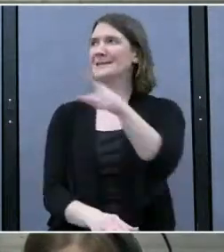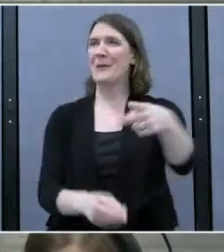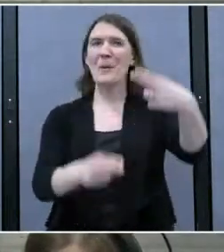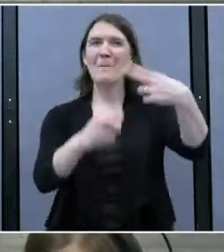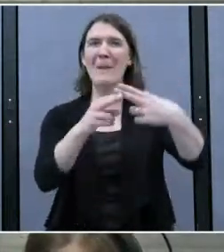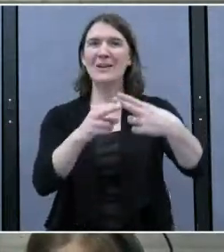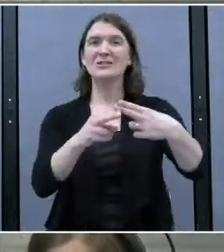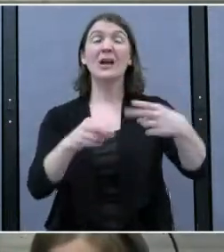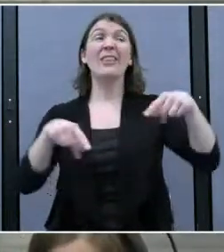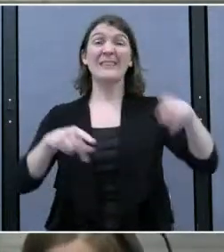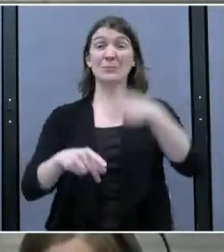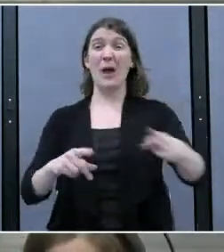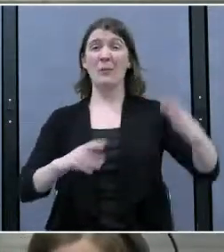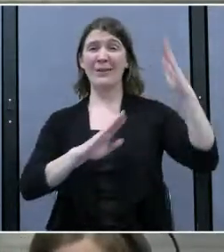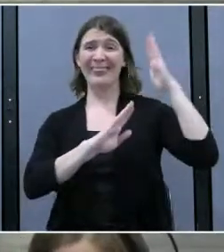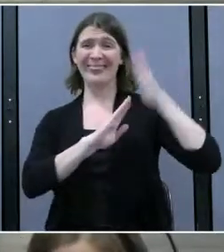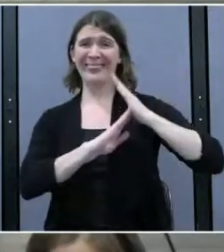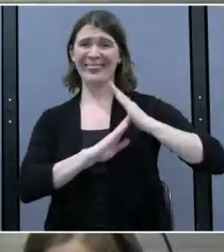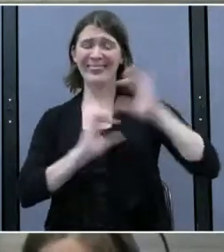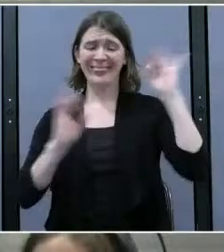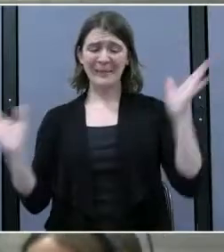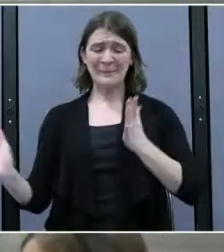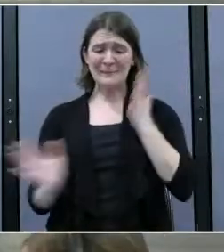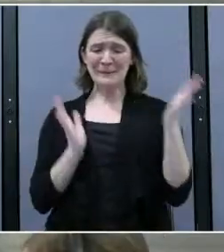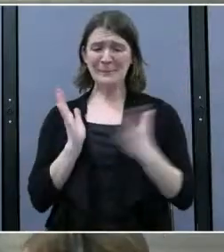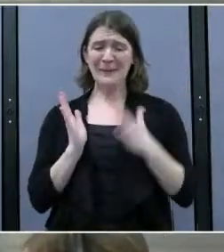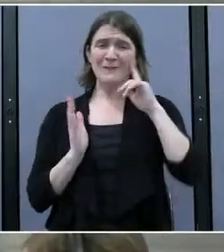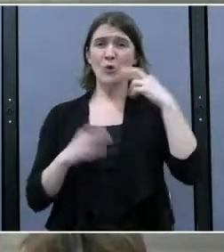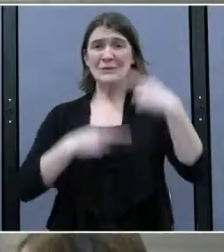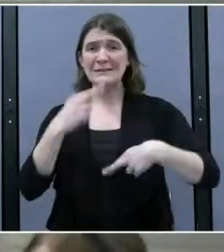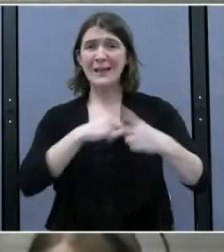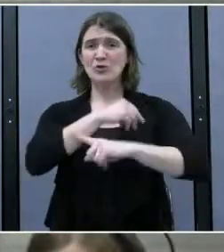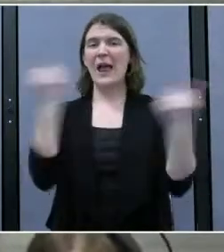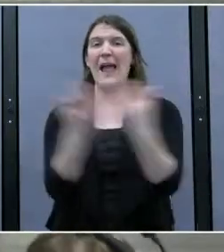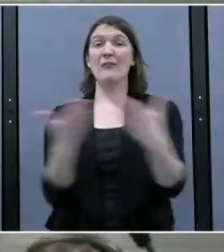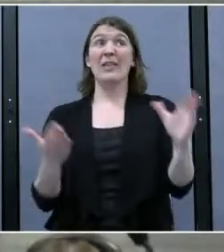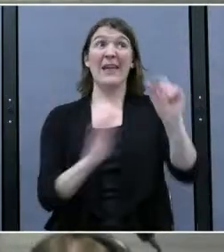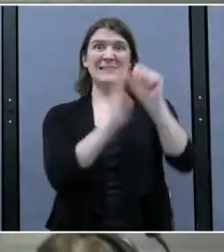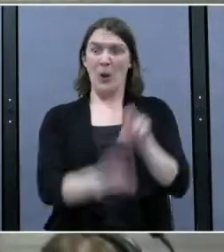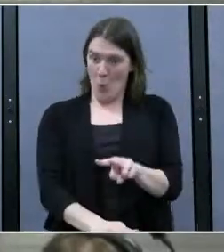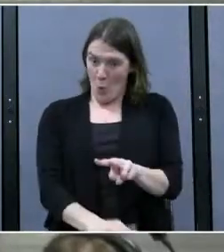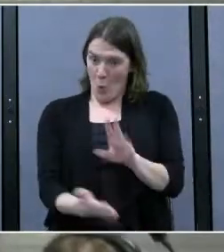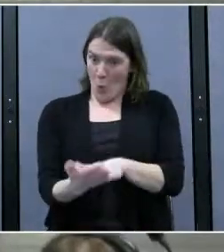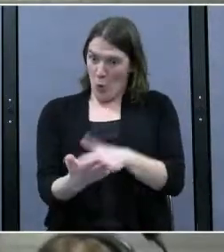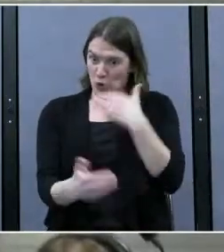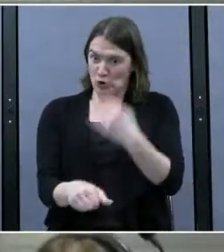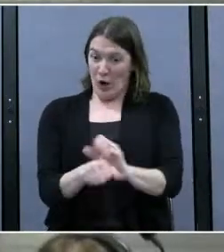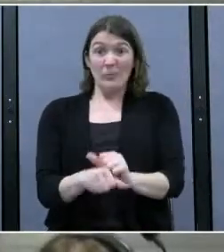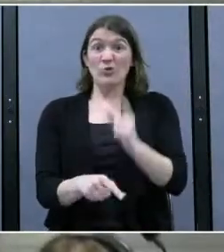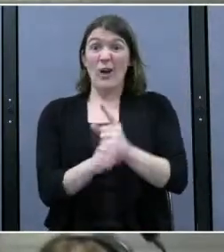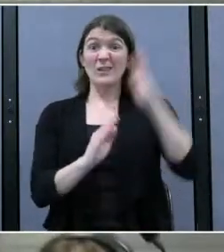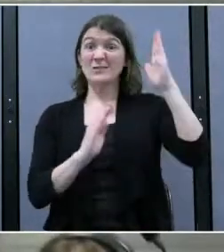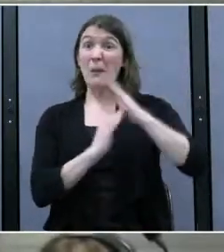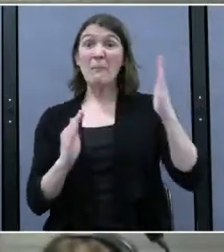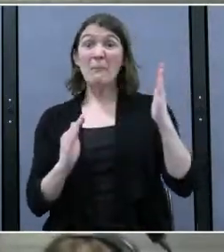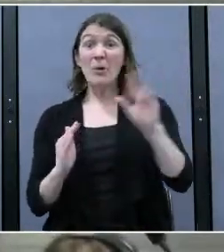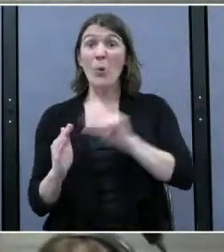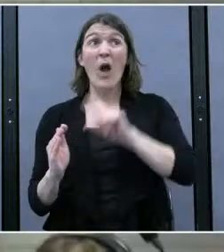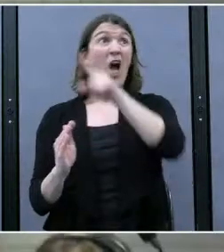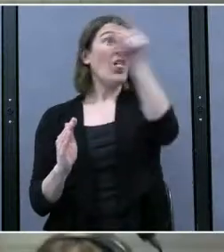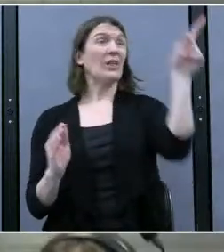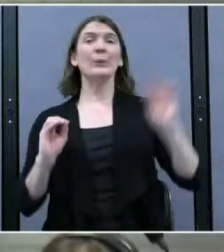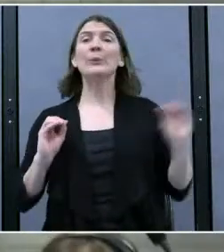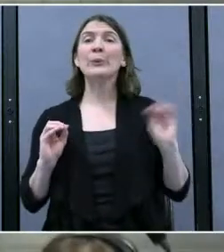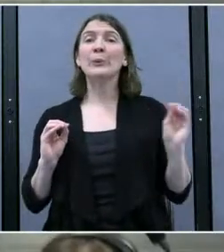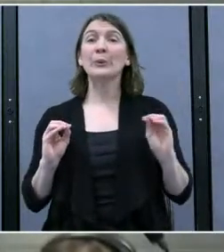the Cadillac program, and that's certainly the way the state of Vermont considers the program. There really is nothing like it anywhere else